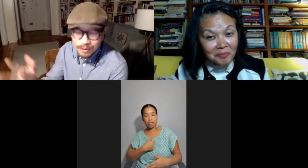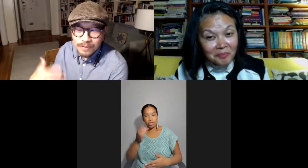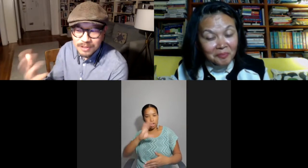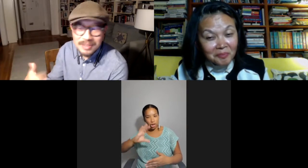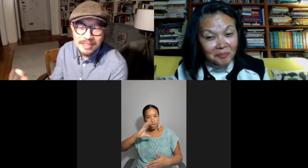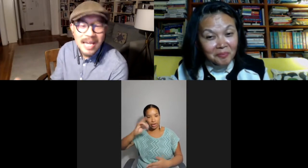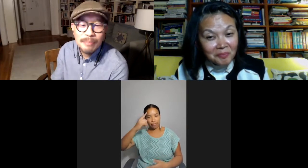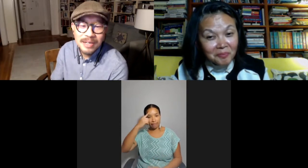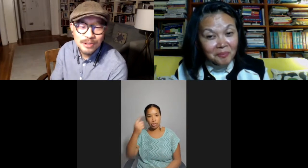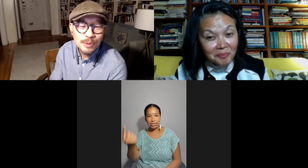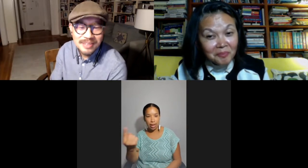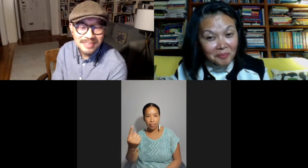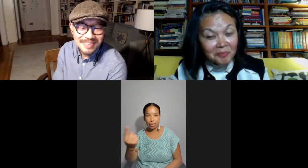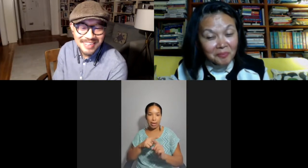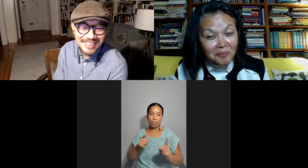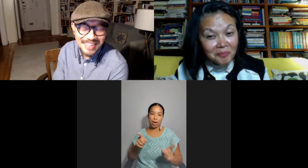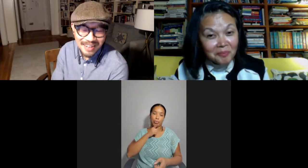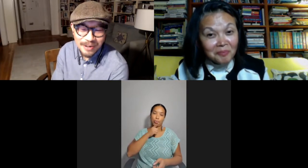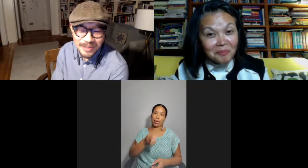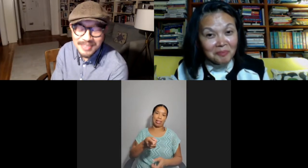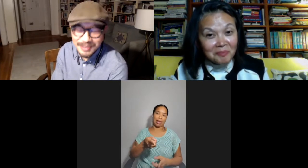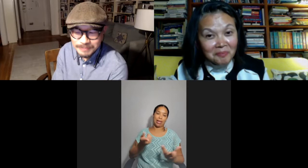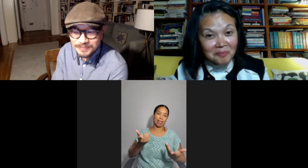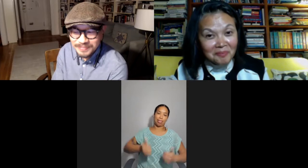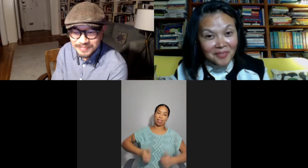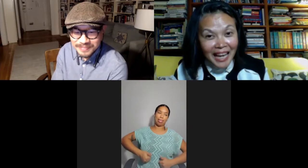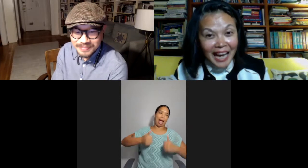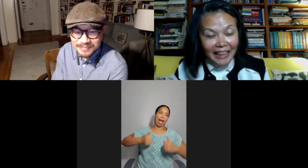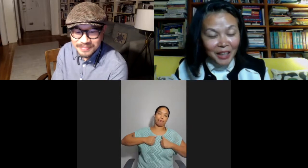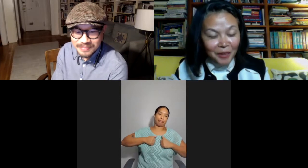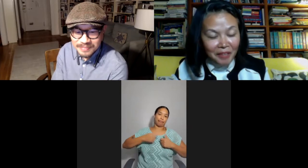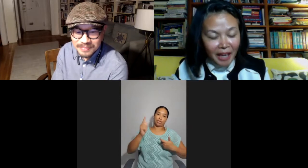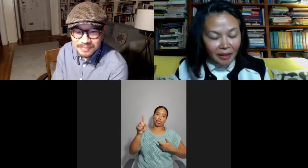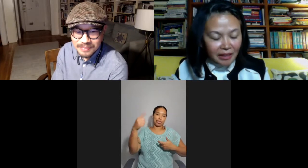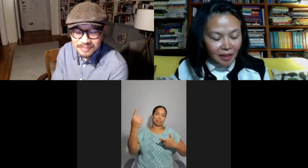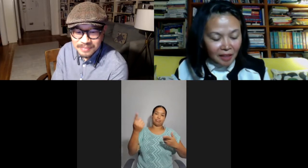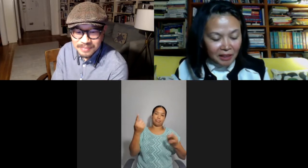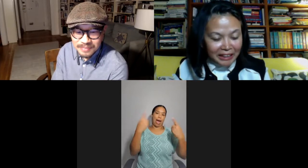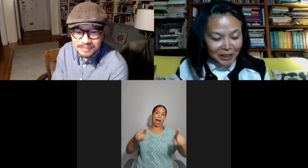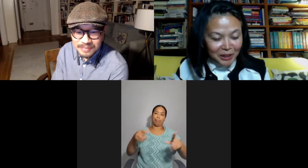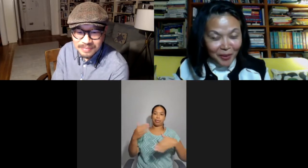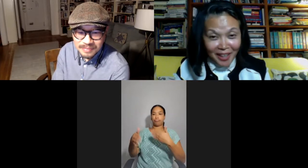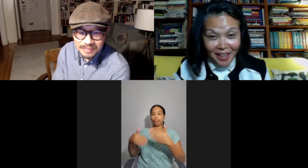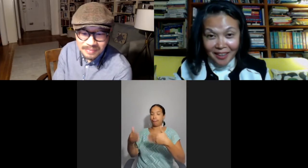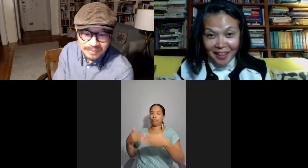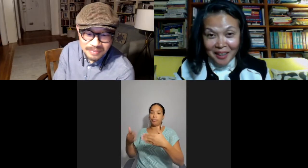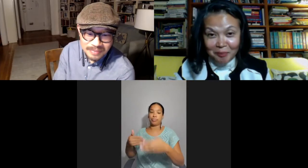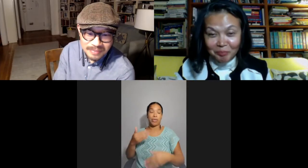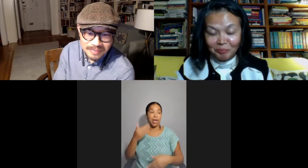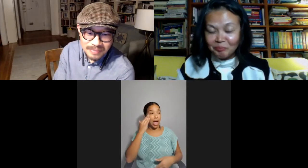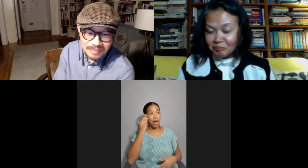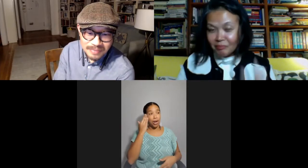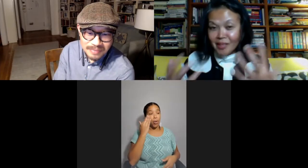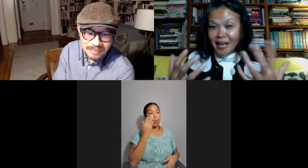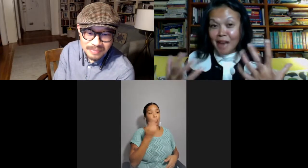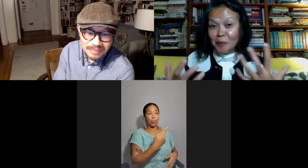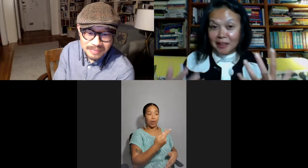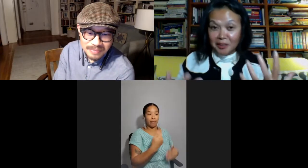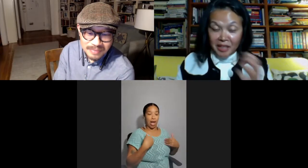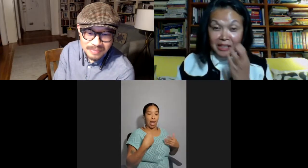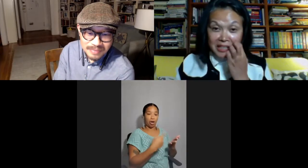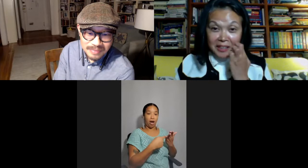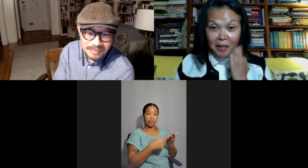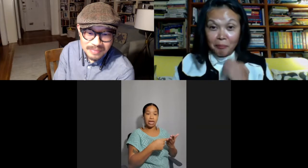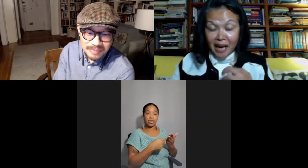when the universe is just happening to us. And I know we've had these conversations where our ways